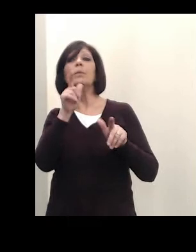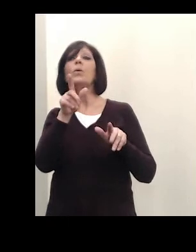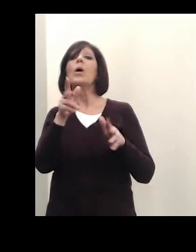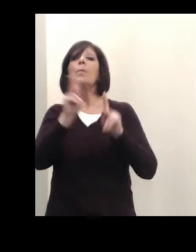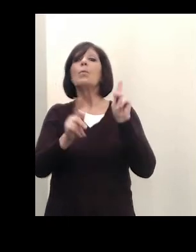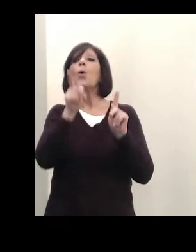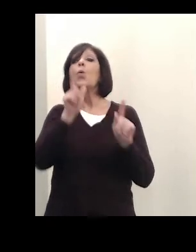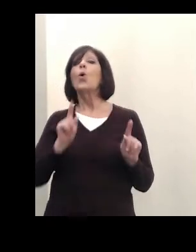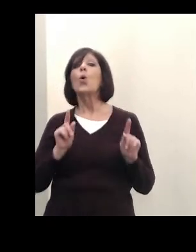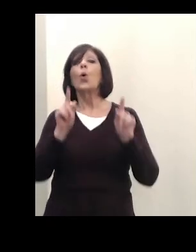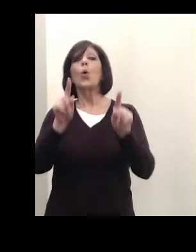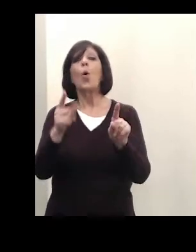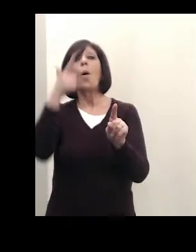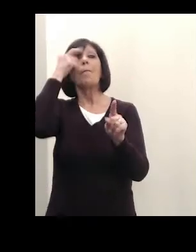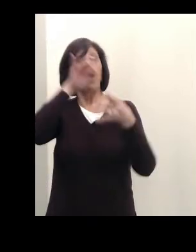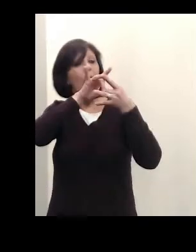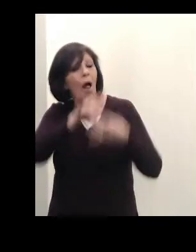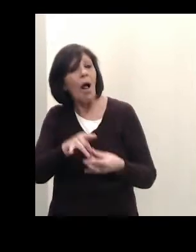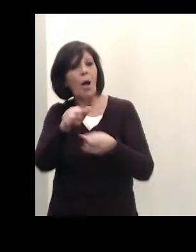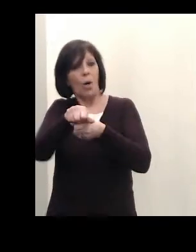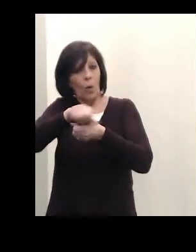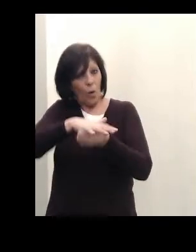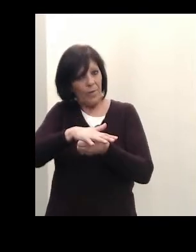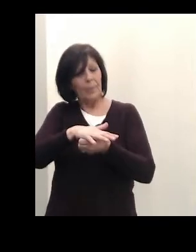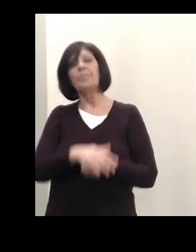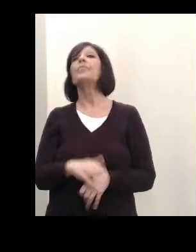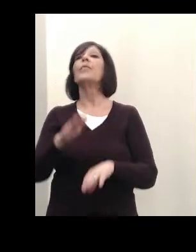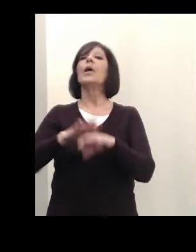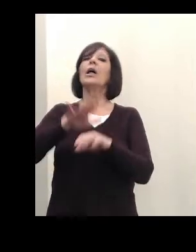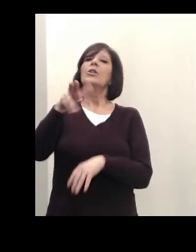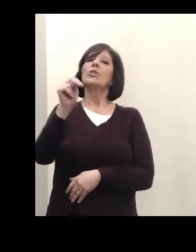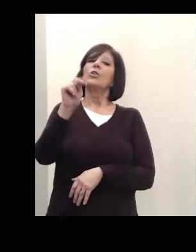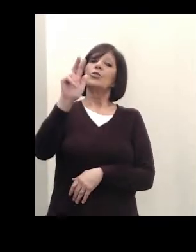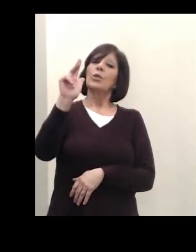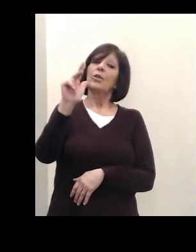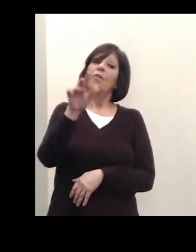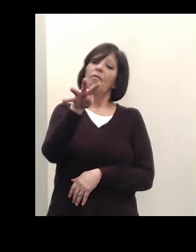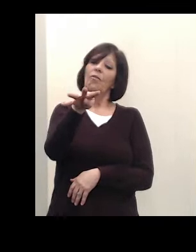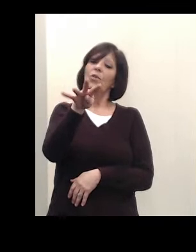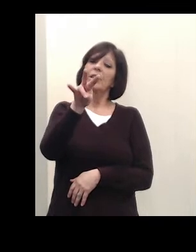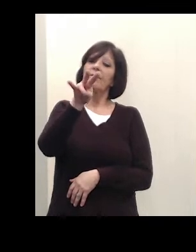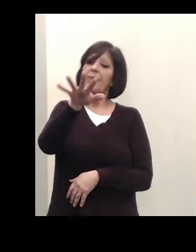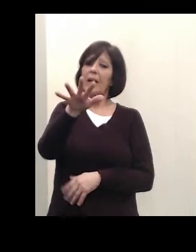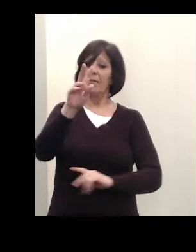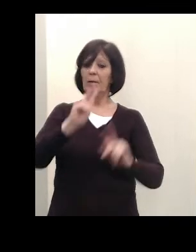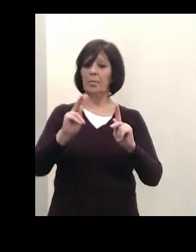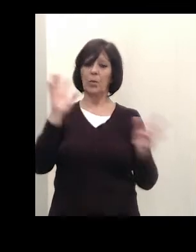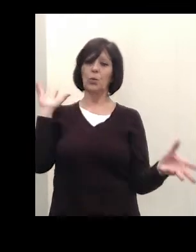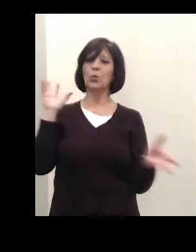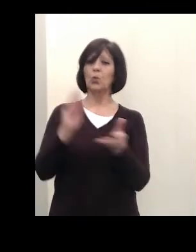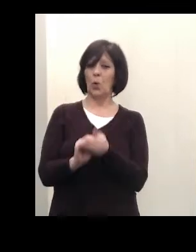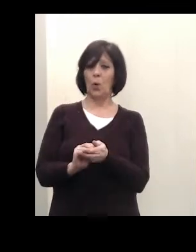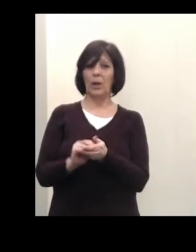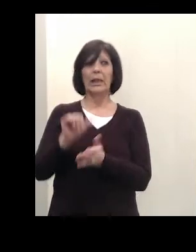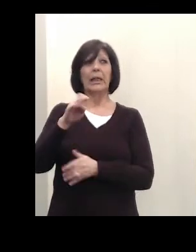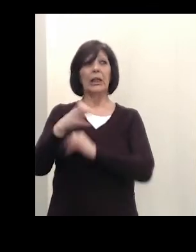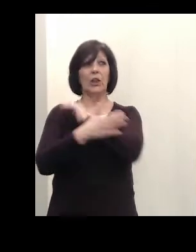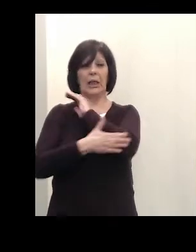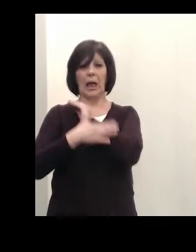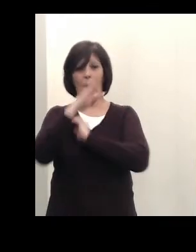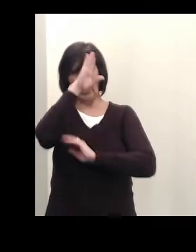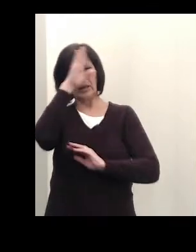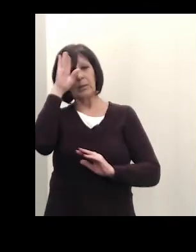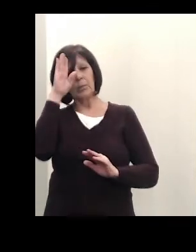COVID-19. On January 23rd, there were 475 patients in total in Erie County hospitals who were